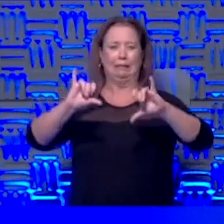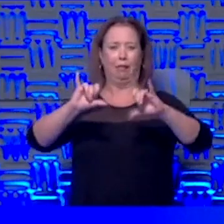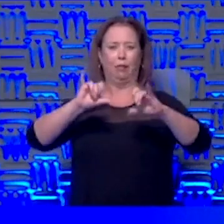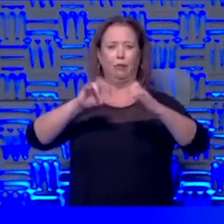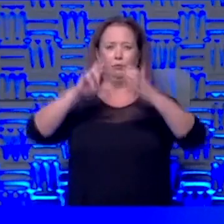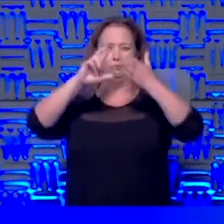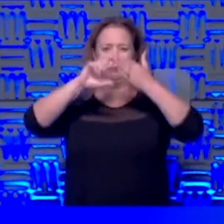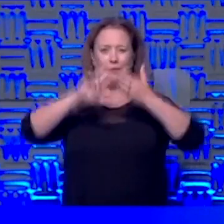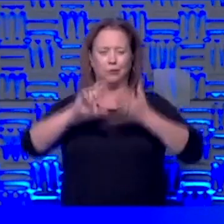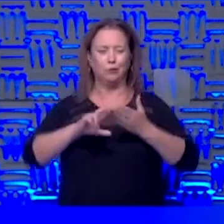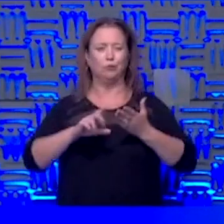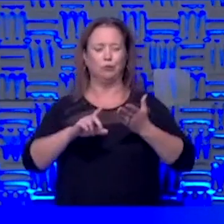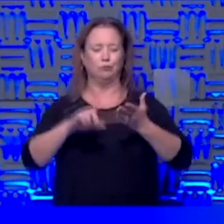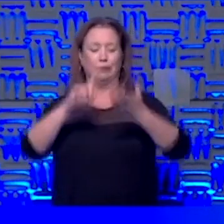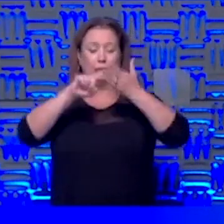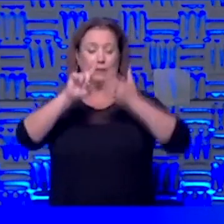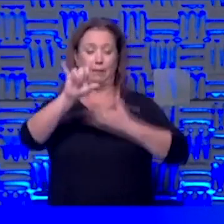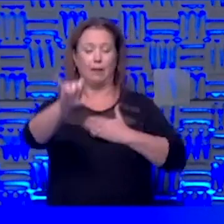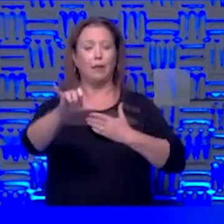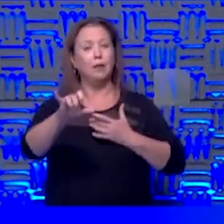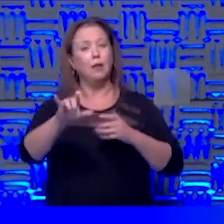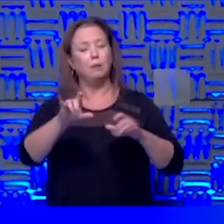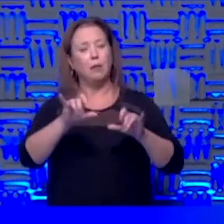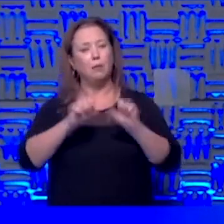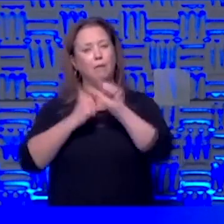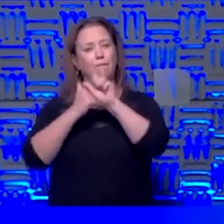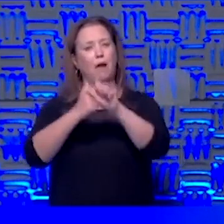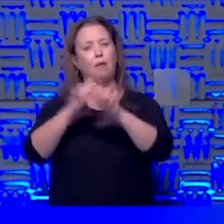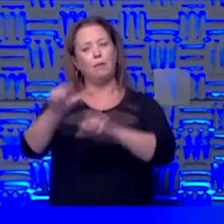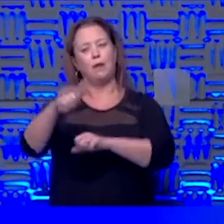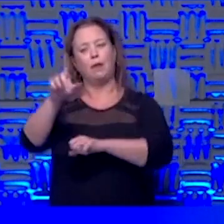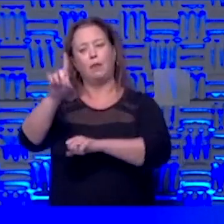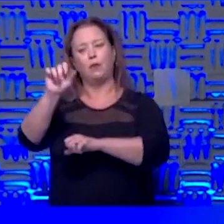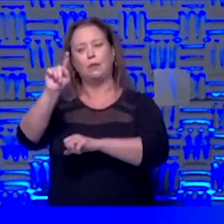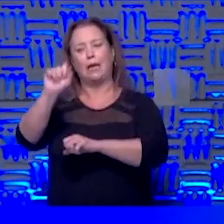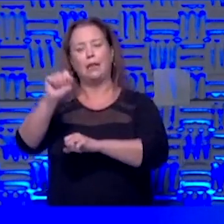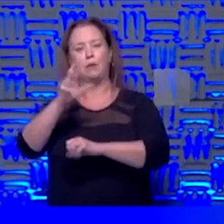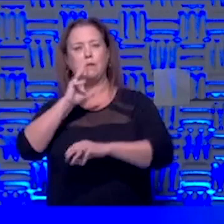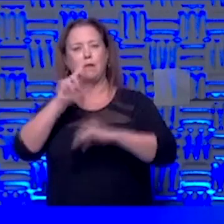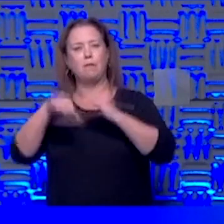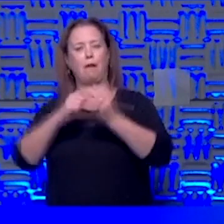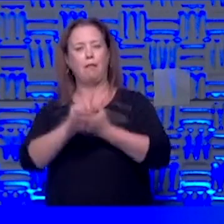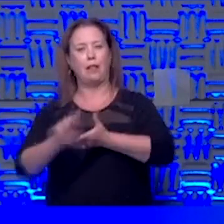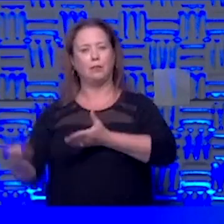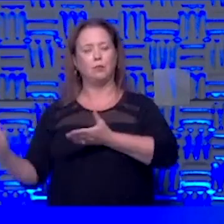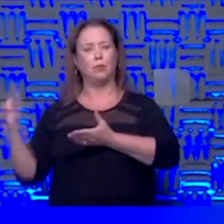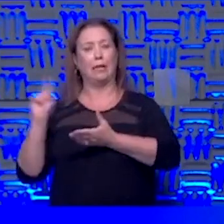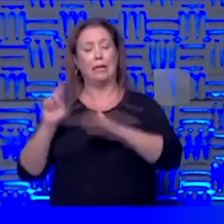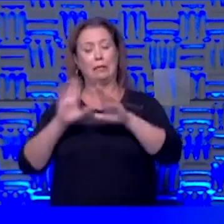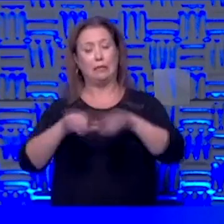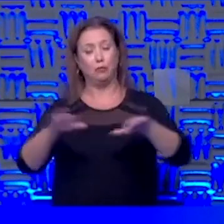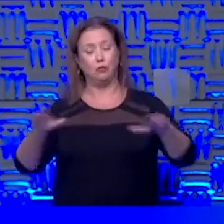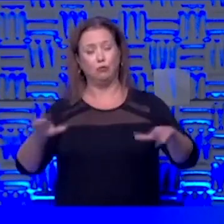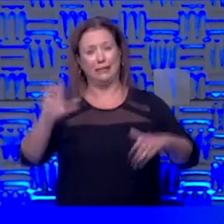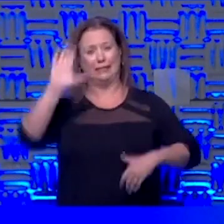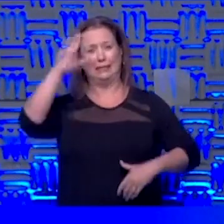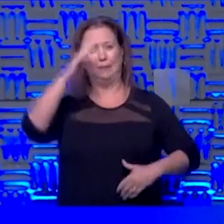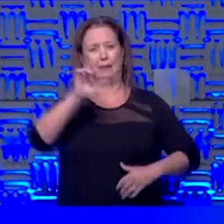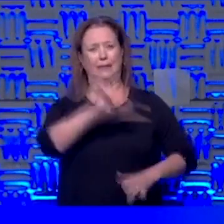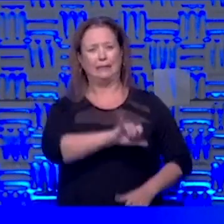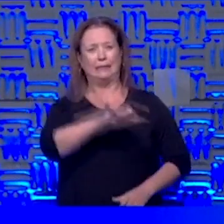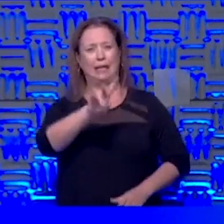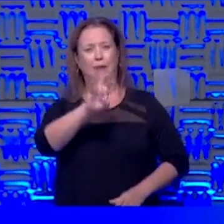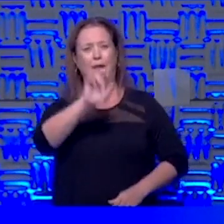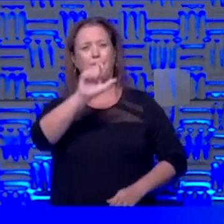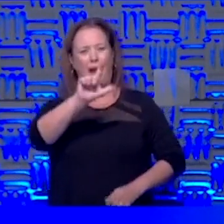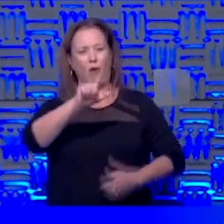and examined and looked at. But it would be consistent with the other data that we talked about showing that children seem to have the same amount of viral loads